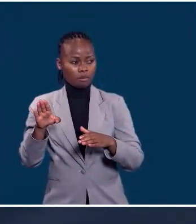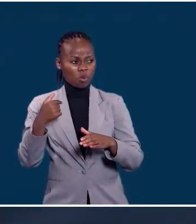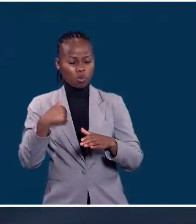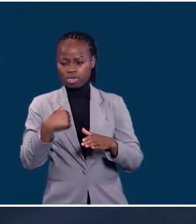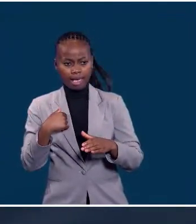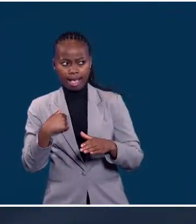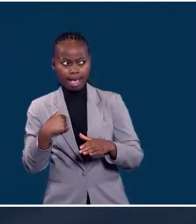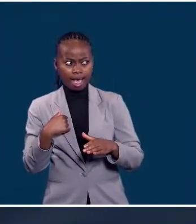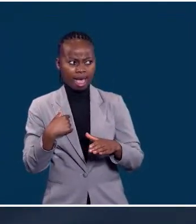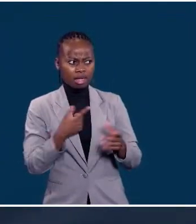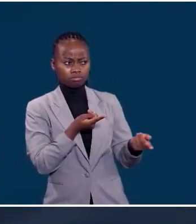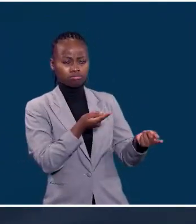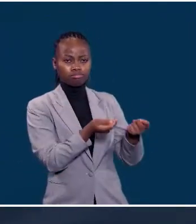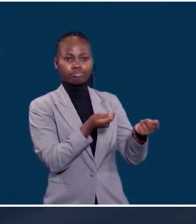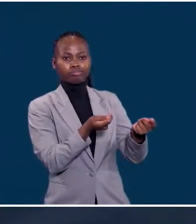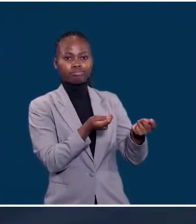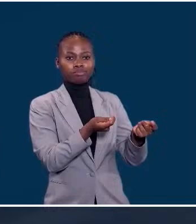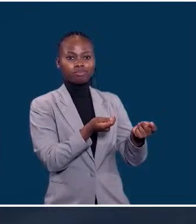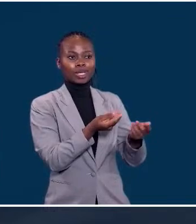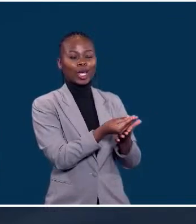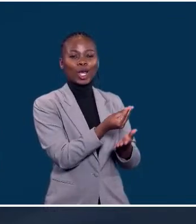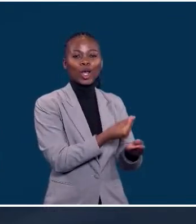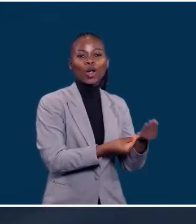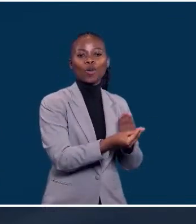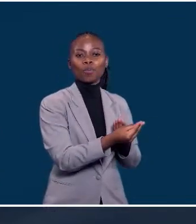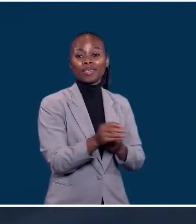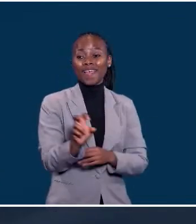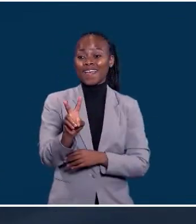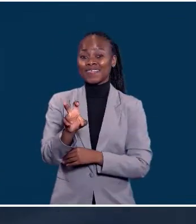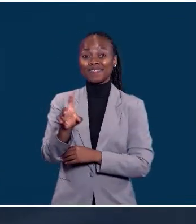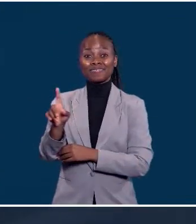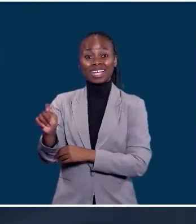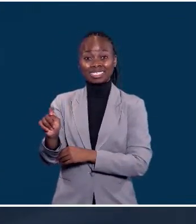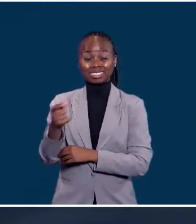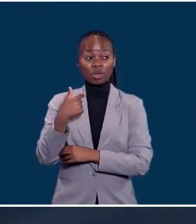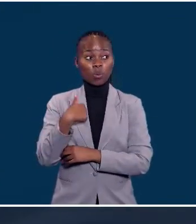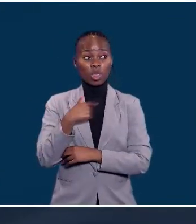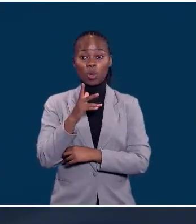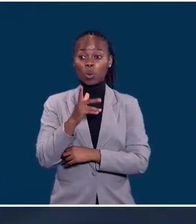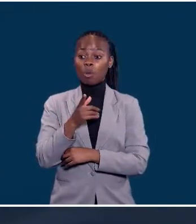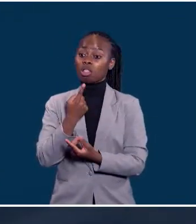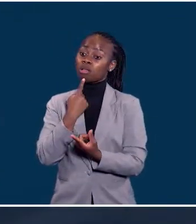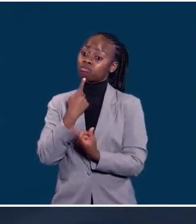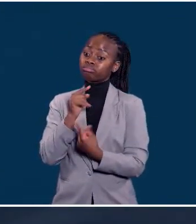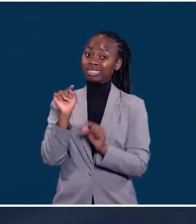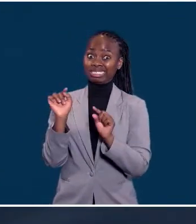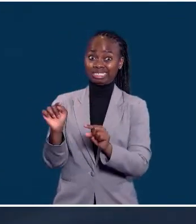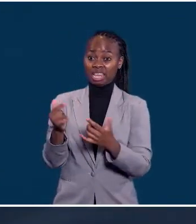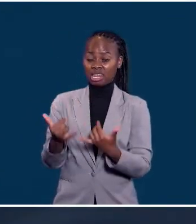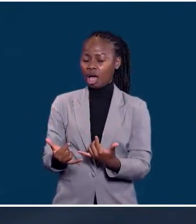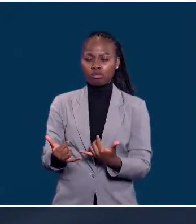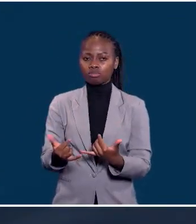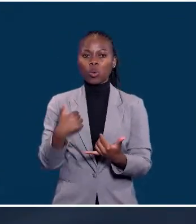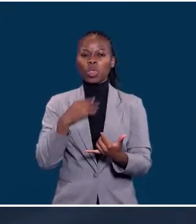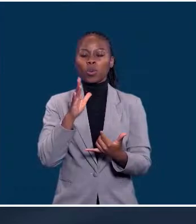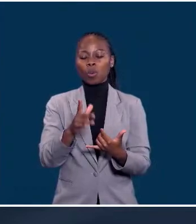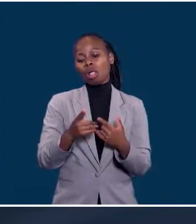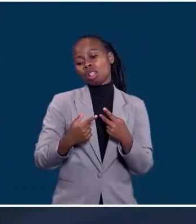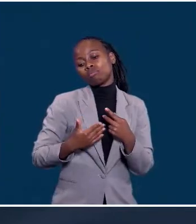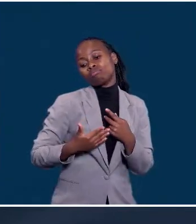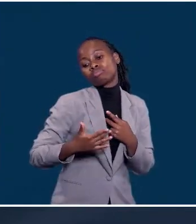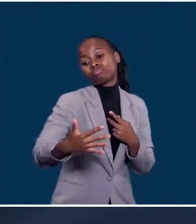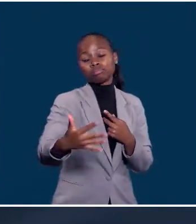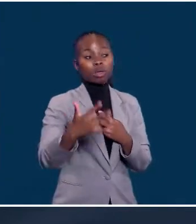a shock that will get out of the system. We will only respond to the second round effects.